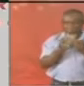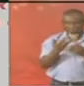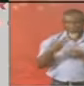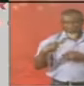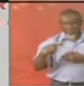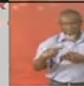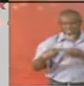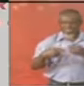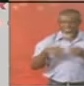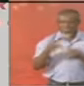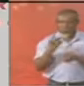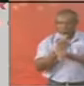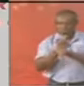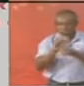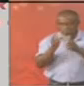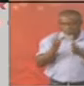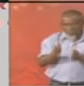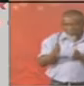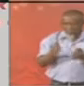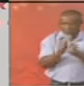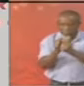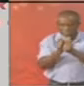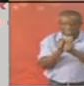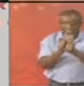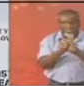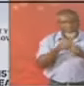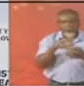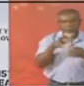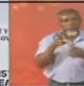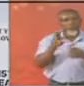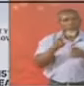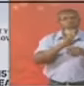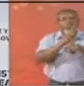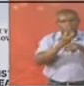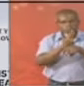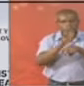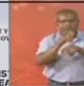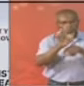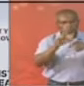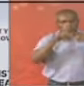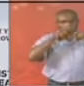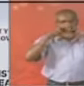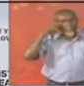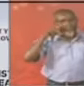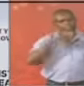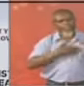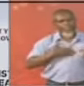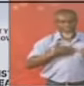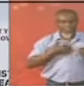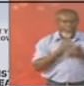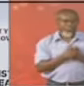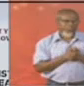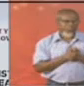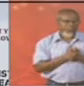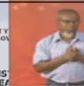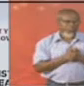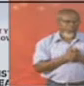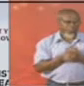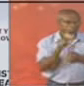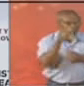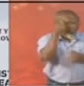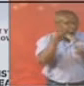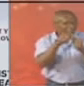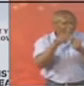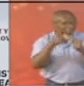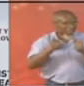new normal. Thank you very much to our doctors. And just a reminder that Mr. Siram Singh is also here. We go